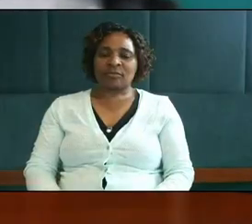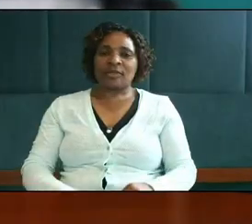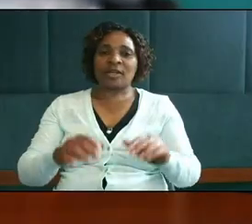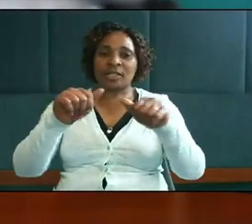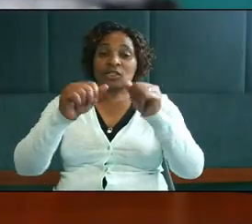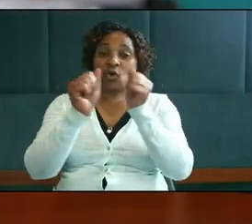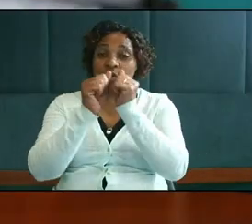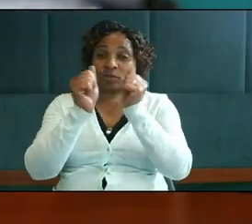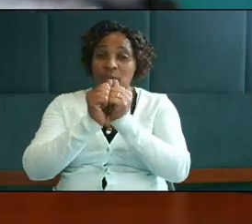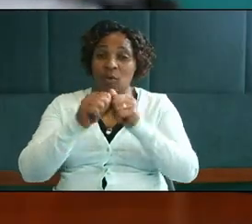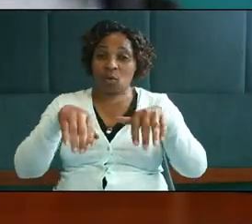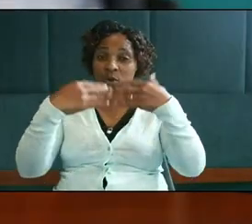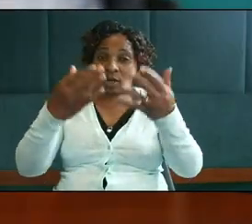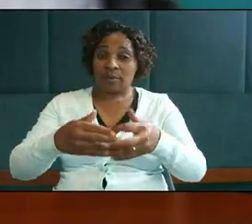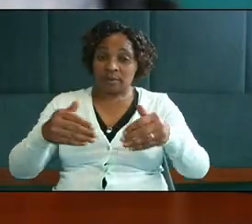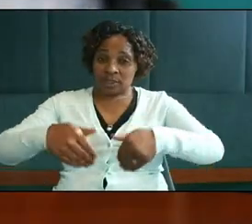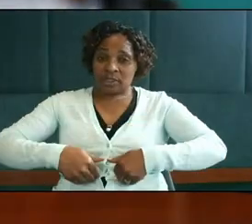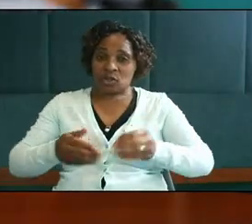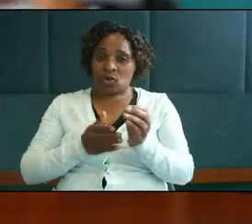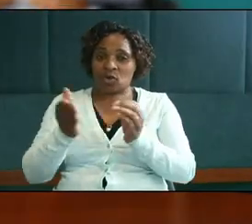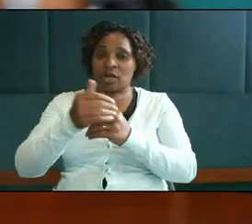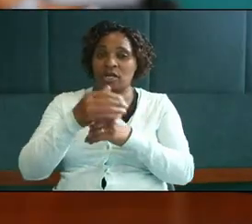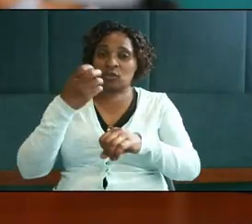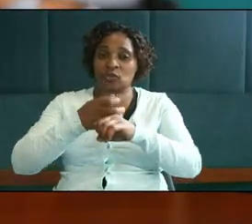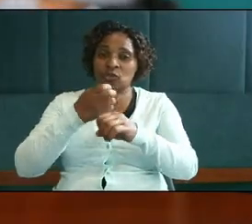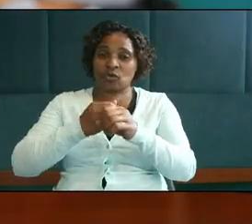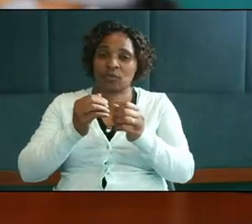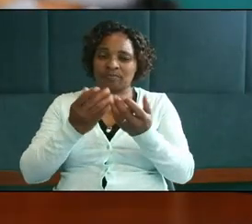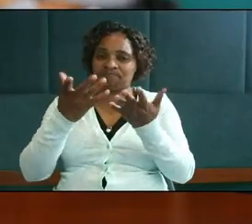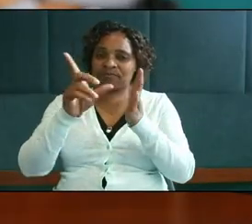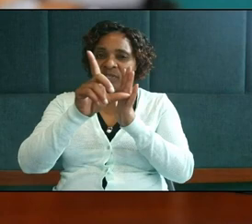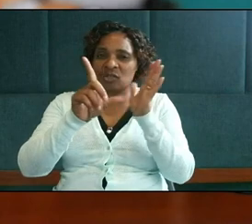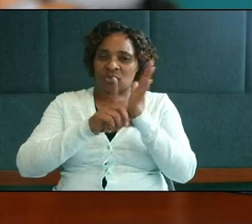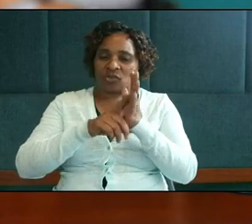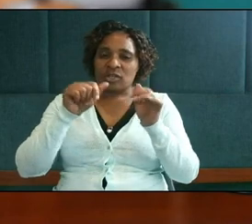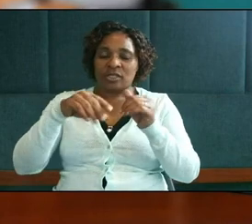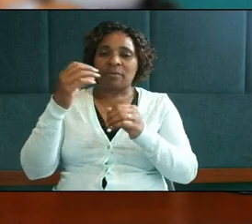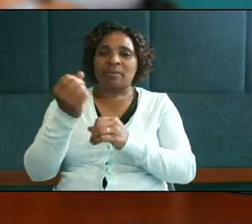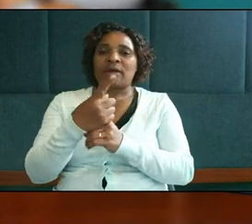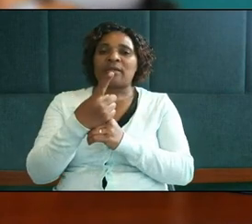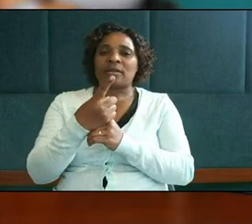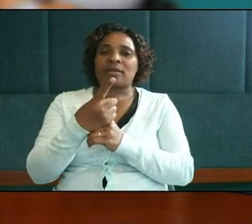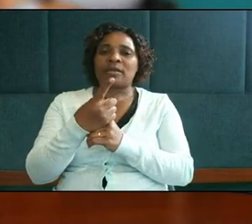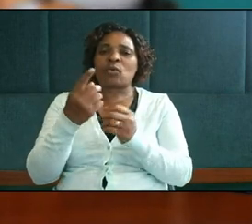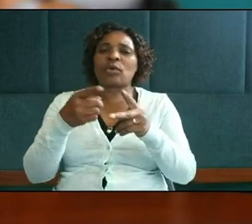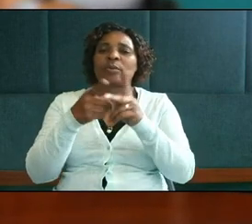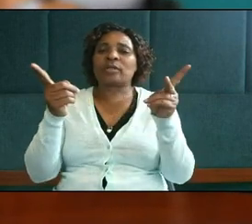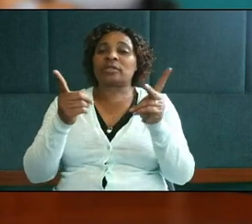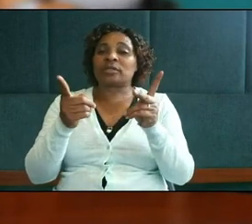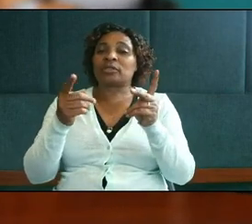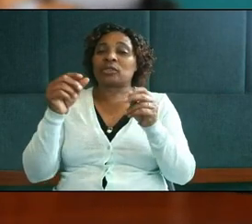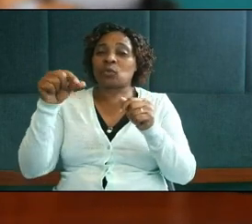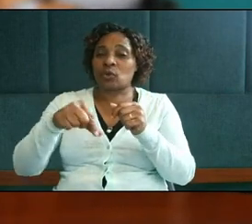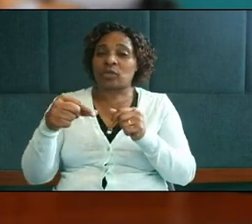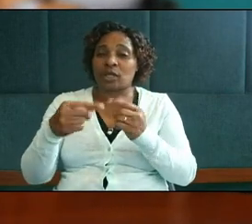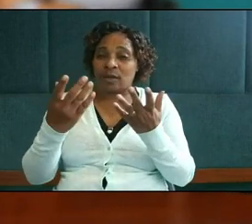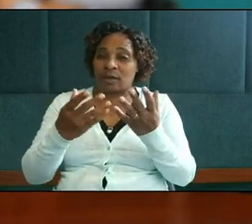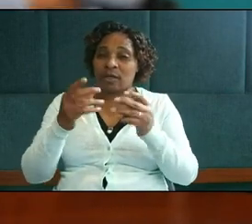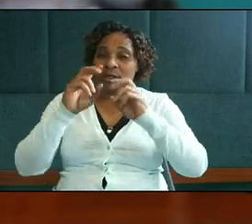It's October. Welcome to the Teens Cornerstone Connection lesson. This month, we begin a new quarter with the